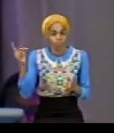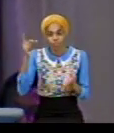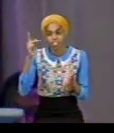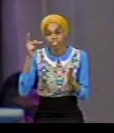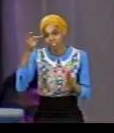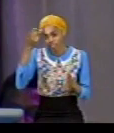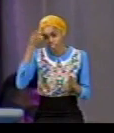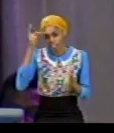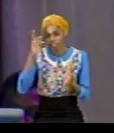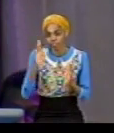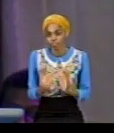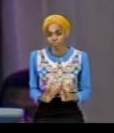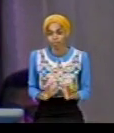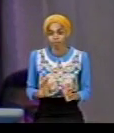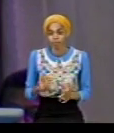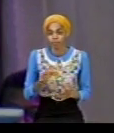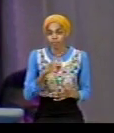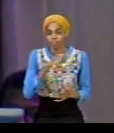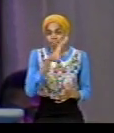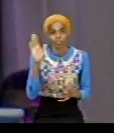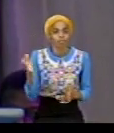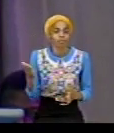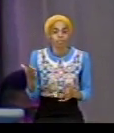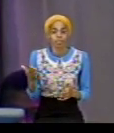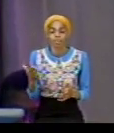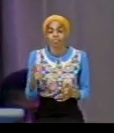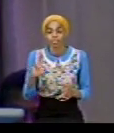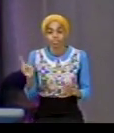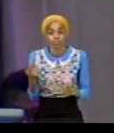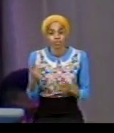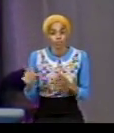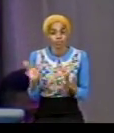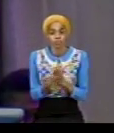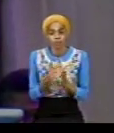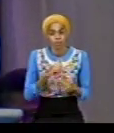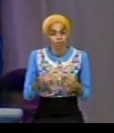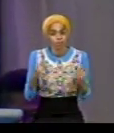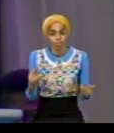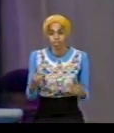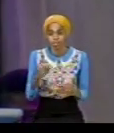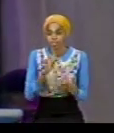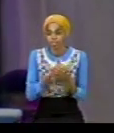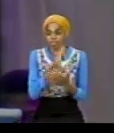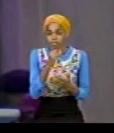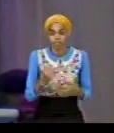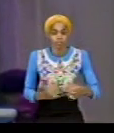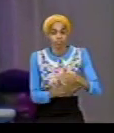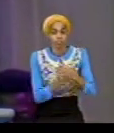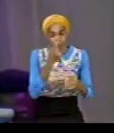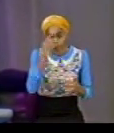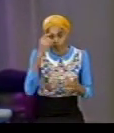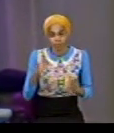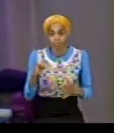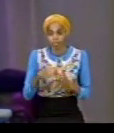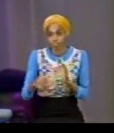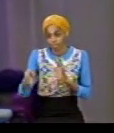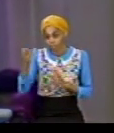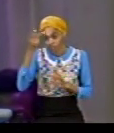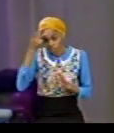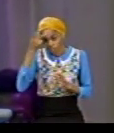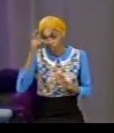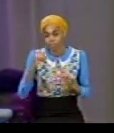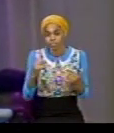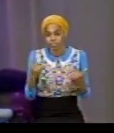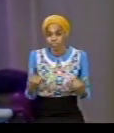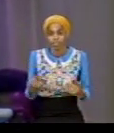used to curse them, but I never used to pray. I used to be very angry. But now that I'm a deputy governor and I'm in politics right now, I understand very,